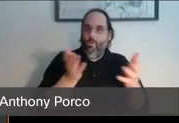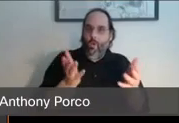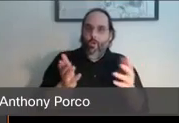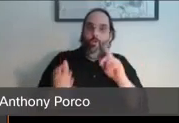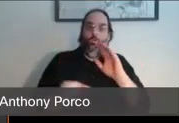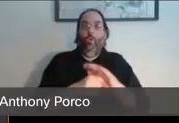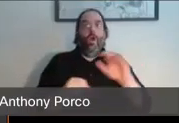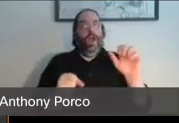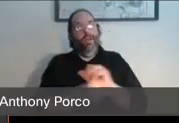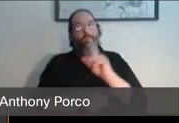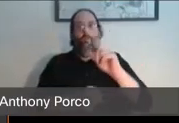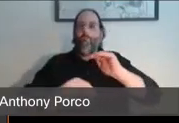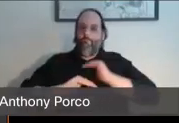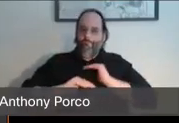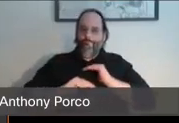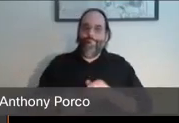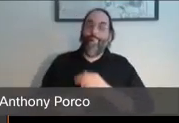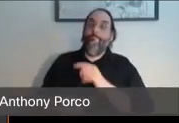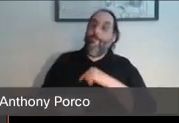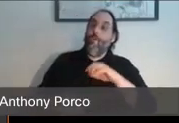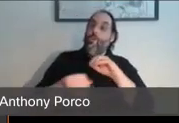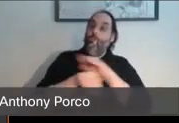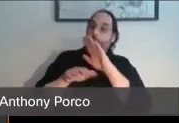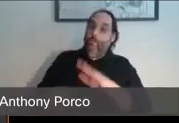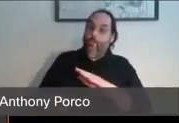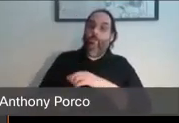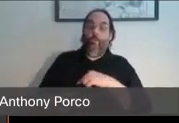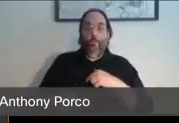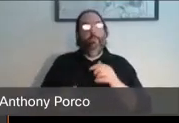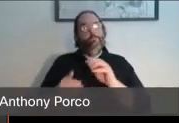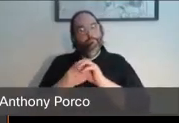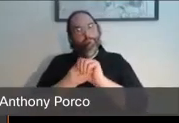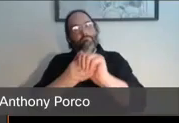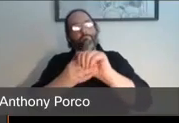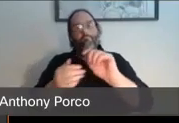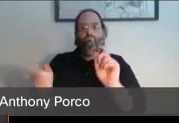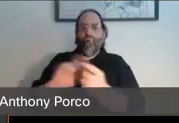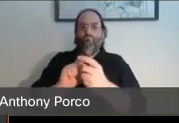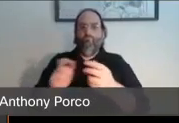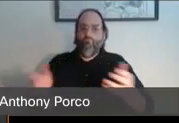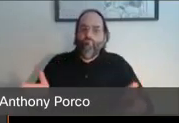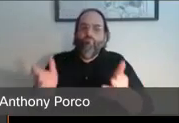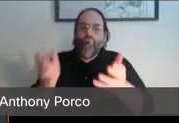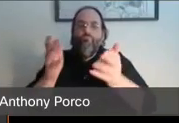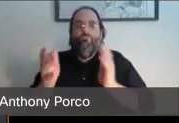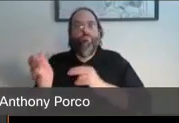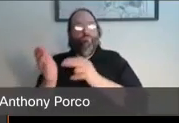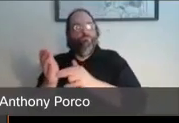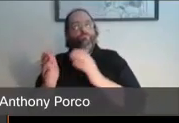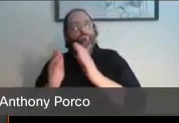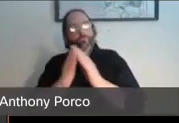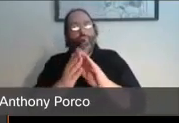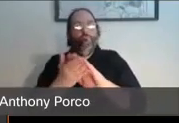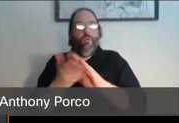all needs are met. We are influencers. We are change agents, motivating our provider nurse community to be the best that they can